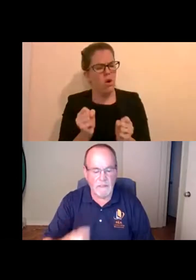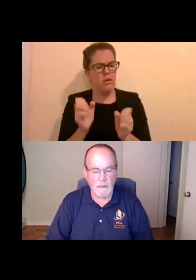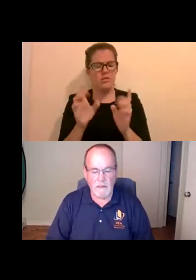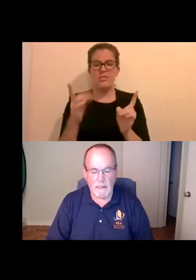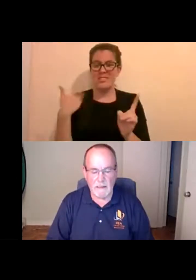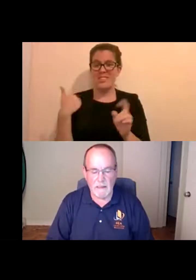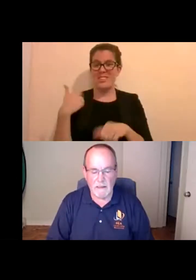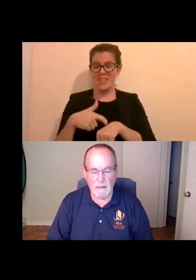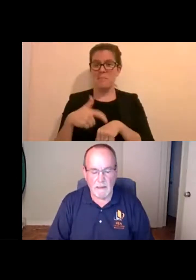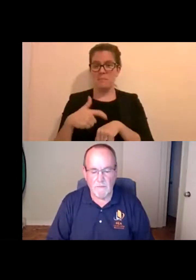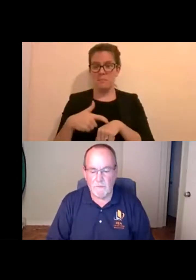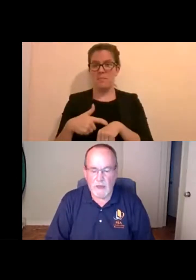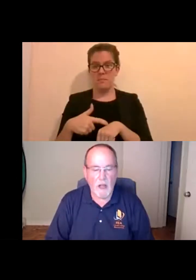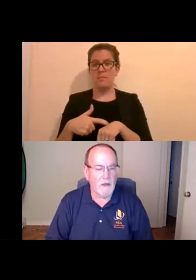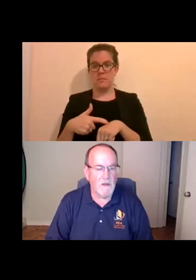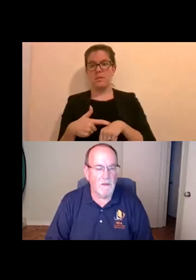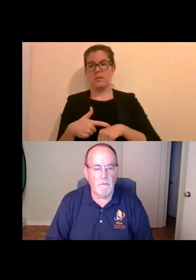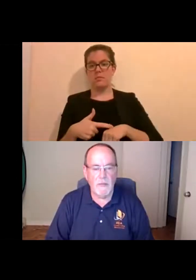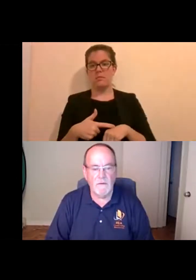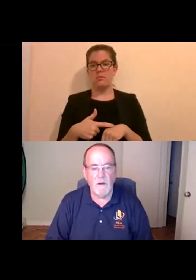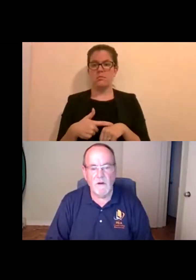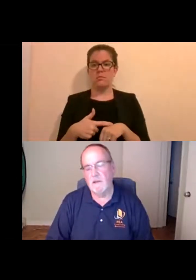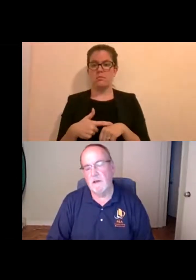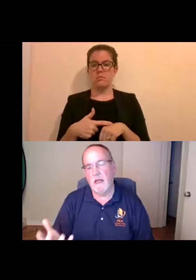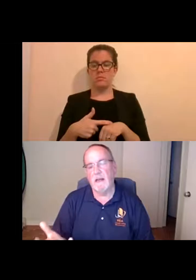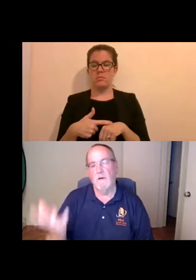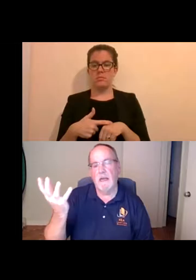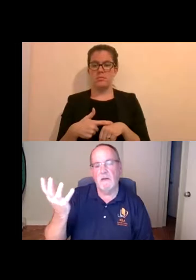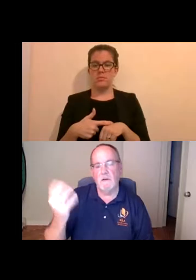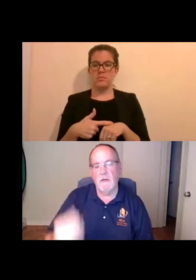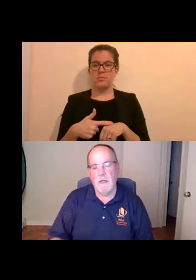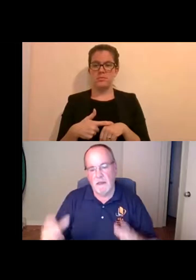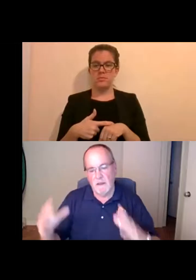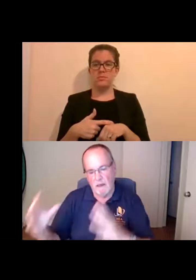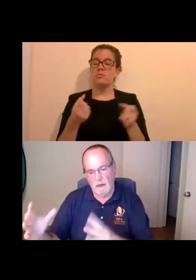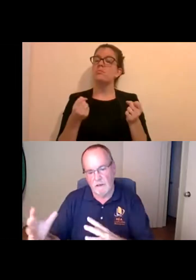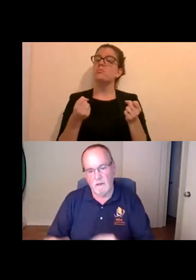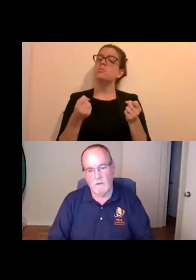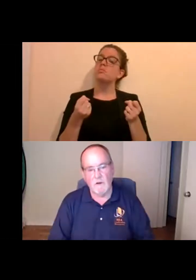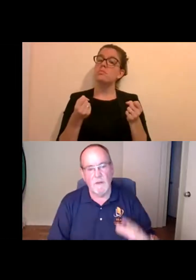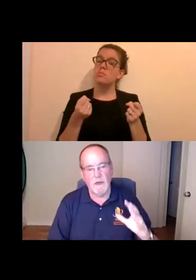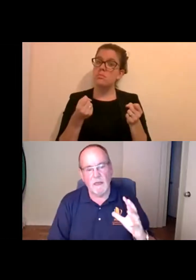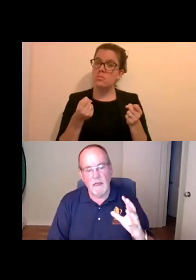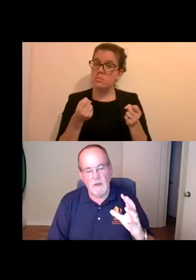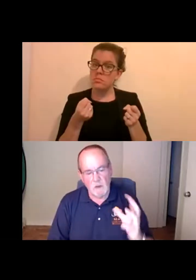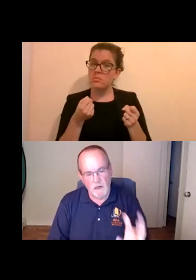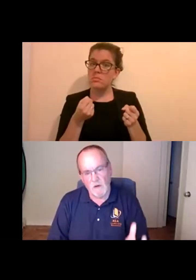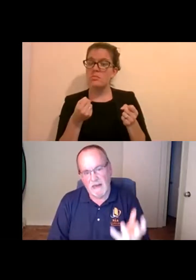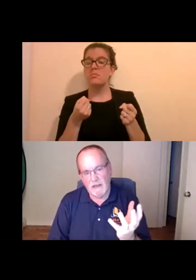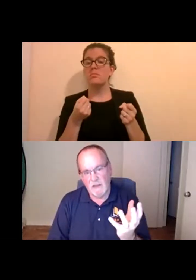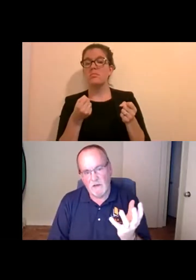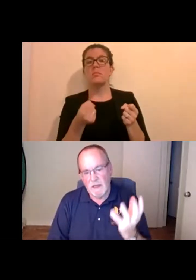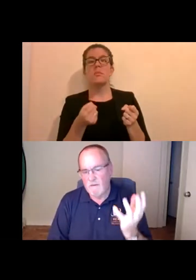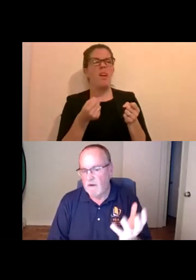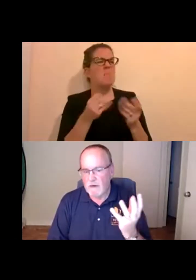for particularly that college bound folks. And so you had a lot of vocational, you had a real community, but you also